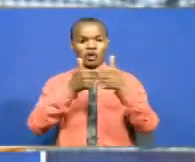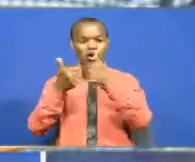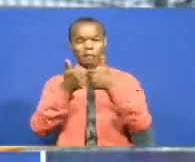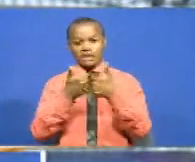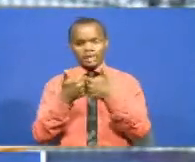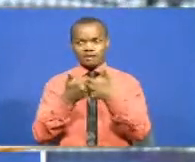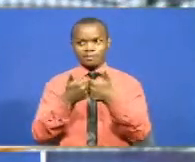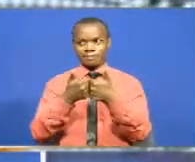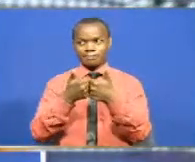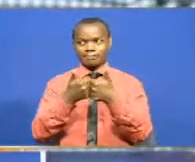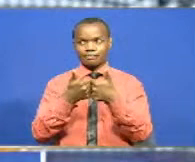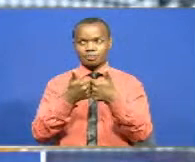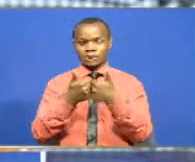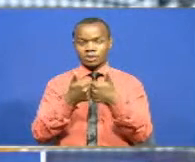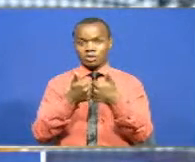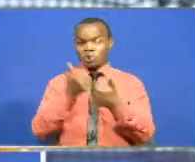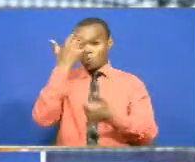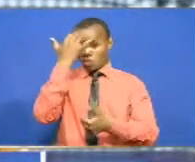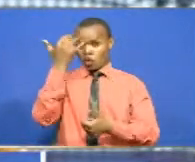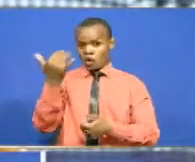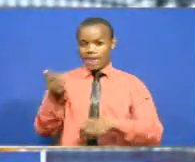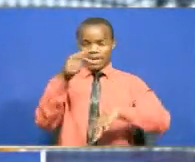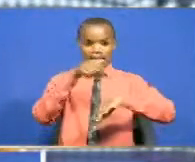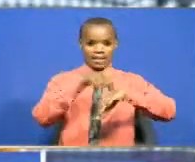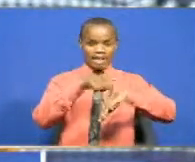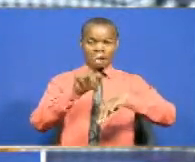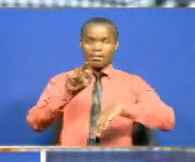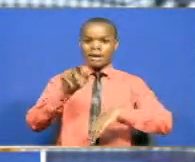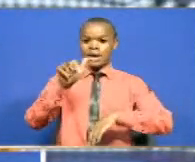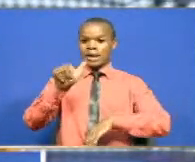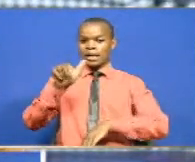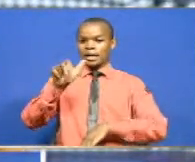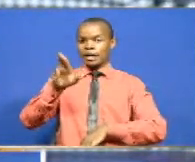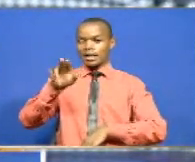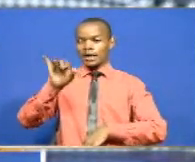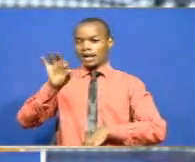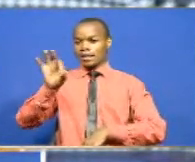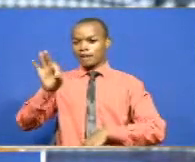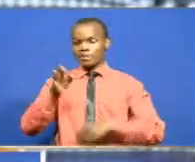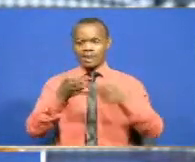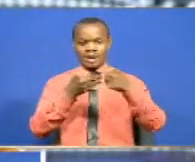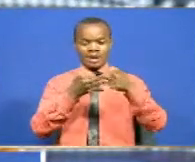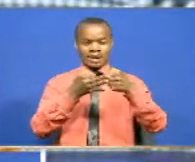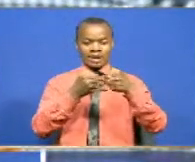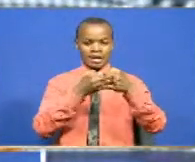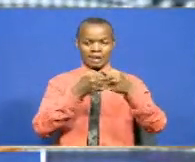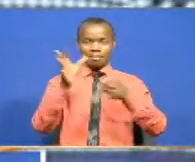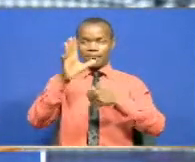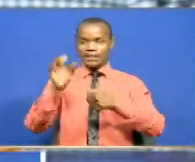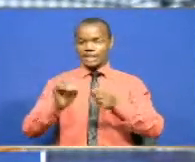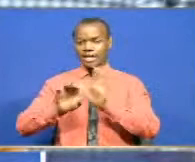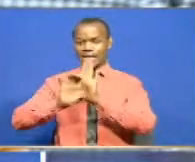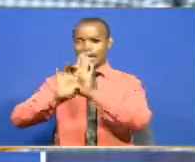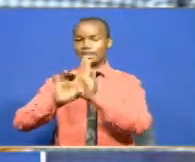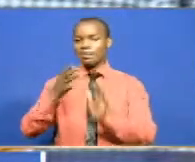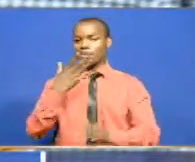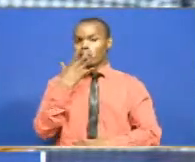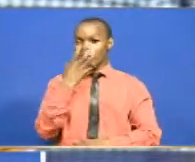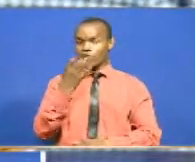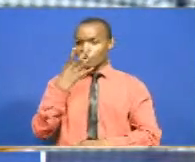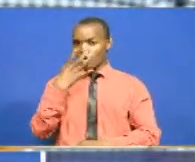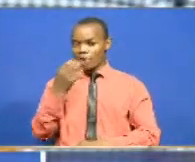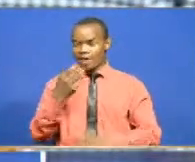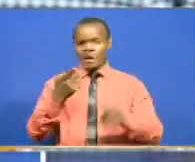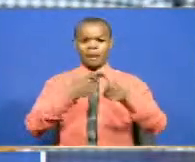competitors, because when a tariff comes in at 8% for flowers, for example, and we are subjected to that, we